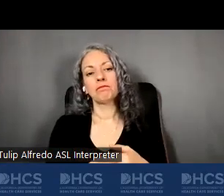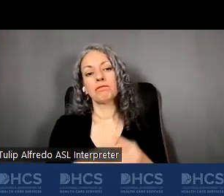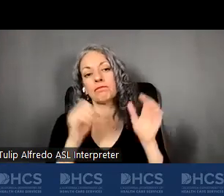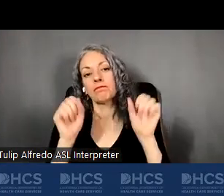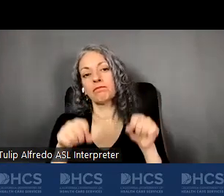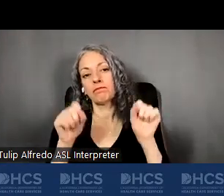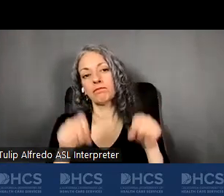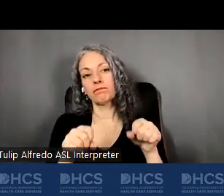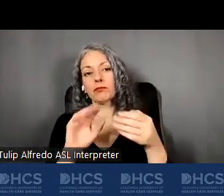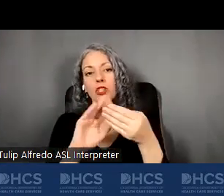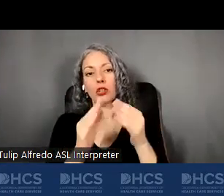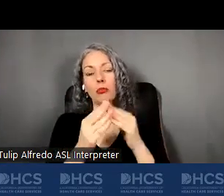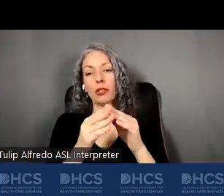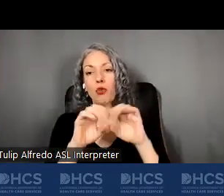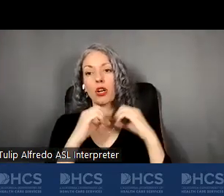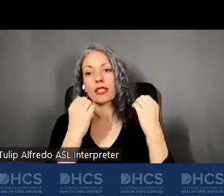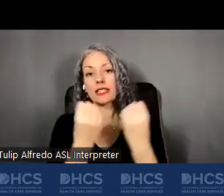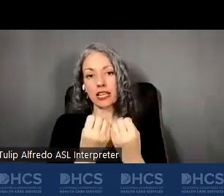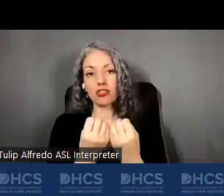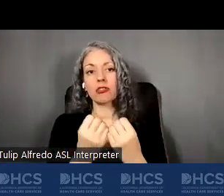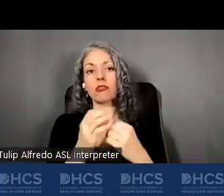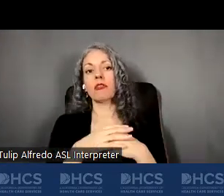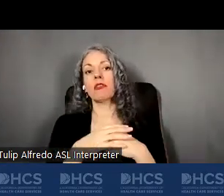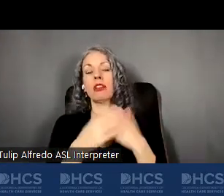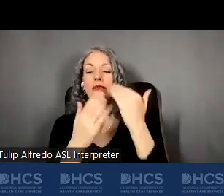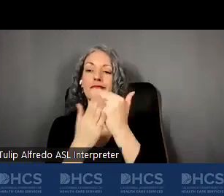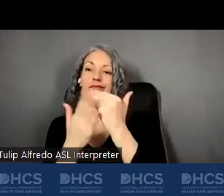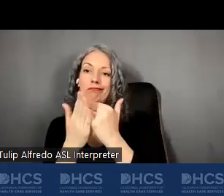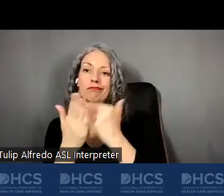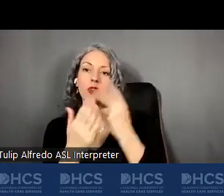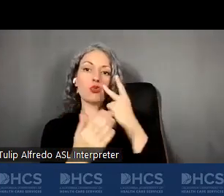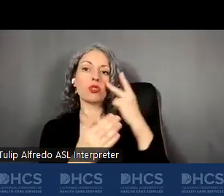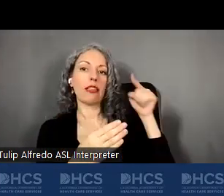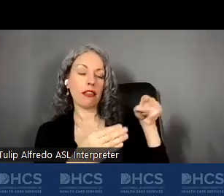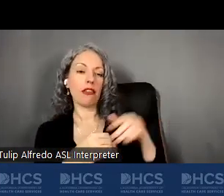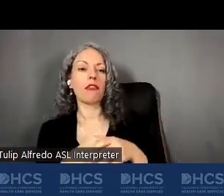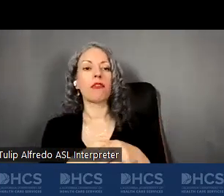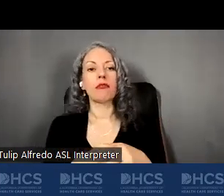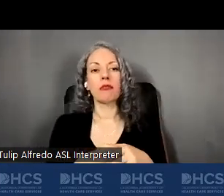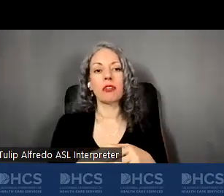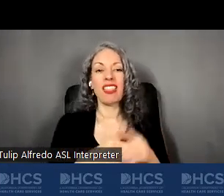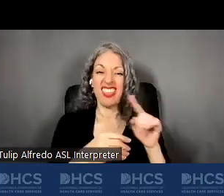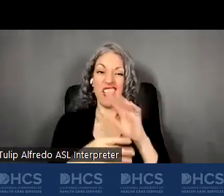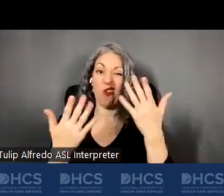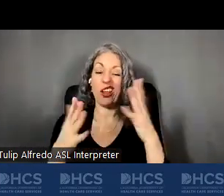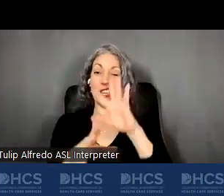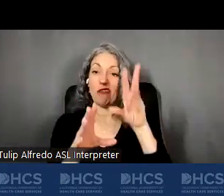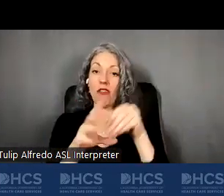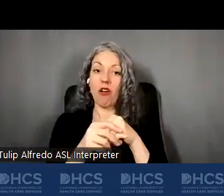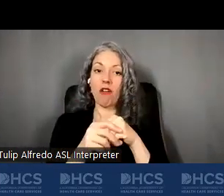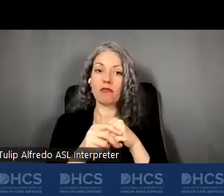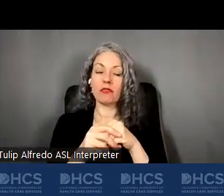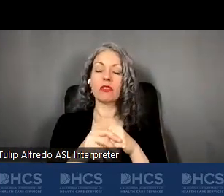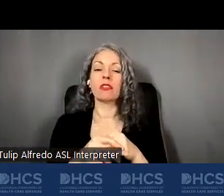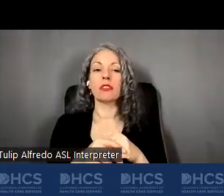community-based organizations, and this lists out kind of CBOs that we are seeing already participating in the space, and